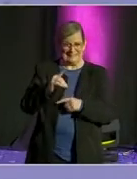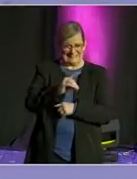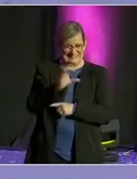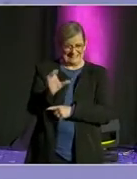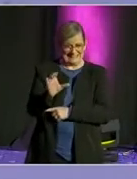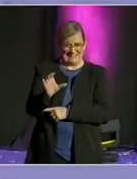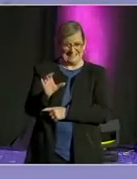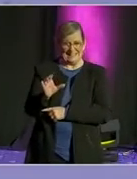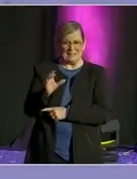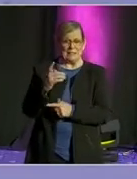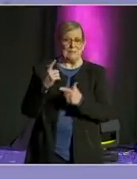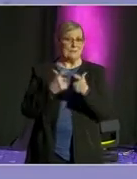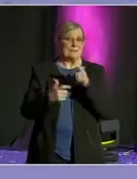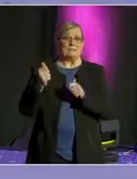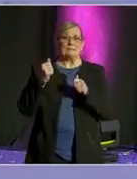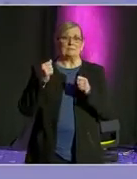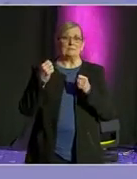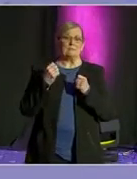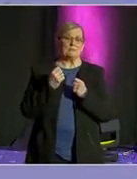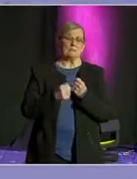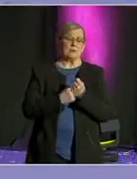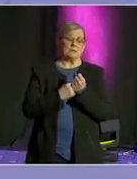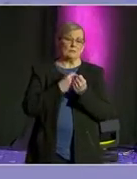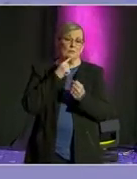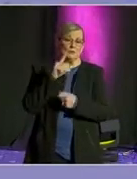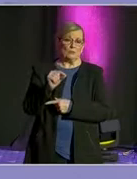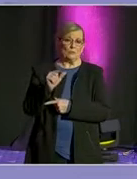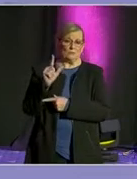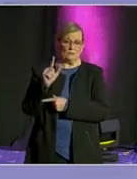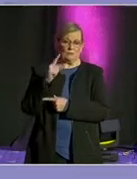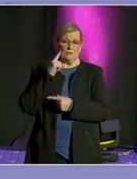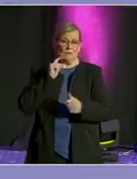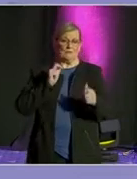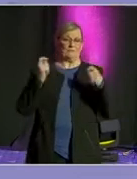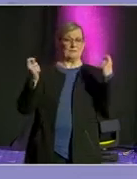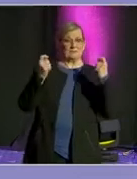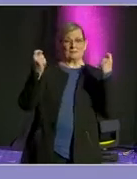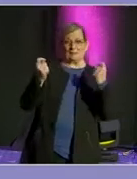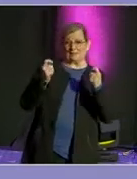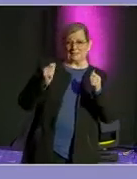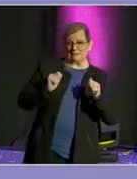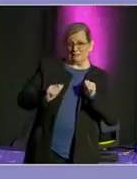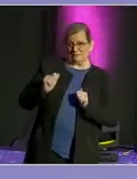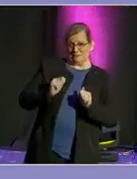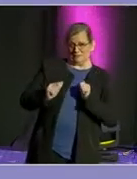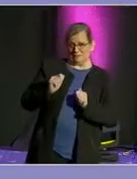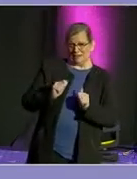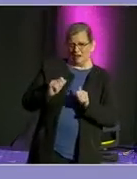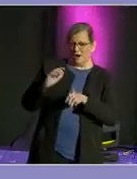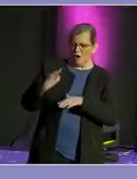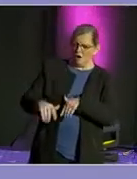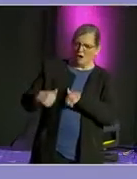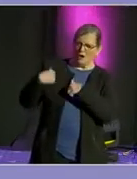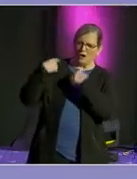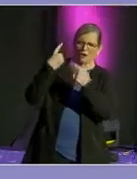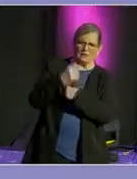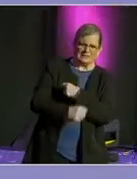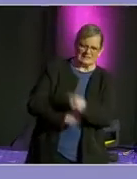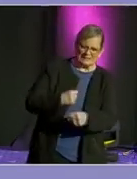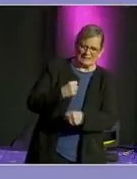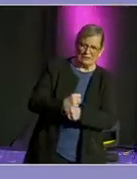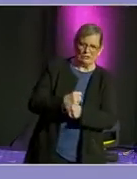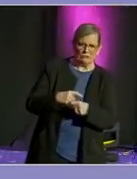Blossom Festival Celebration Show focuses year-round on positioning Washington, D.C. as an entertainment and